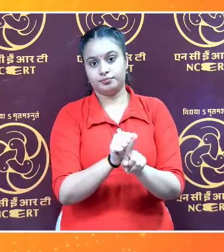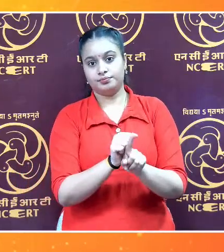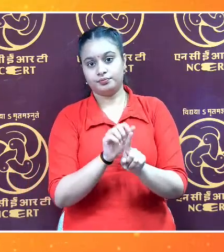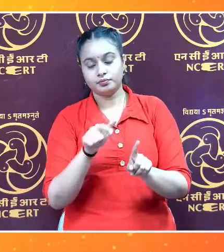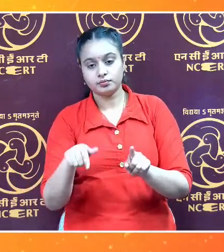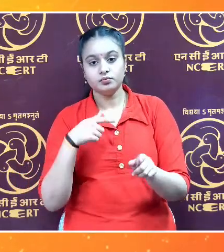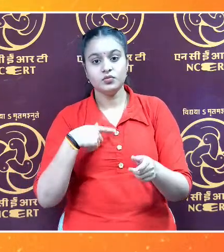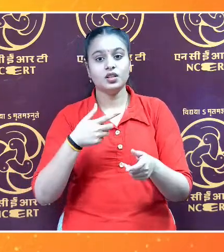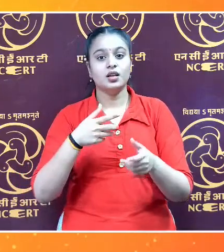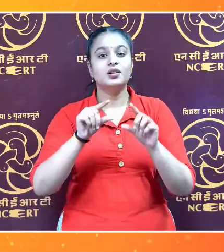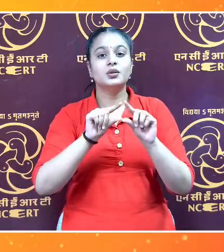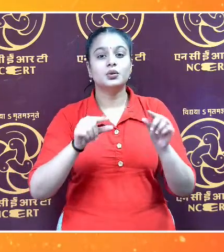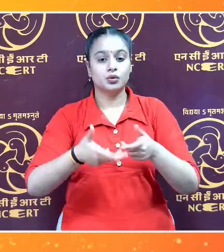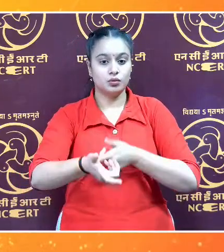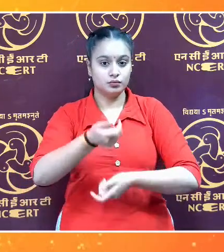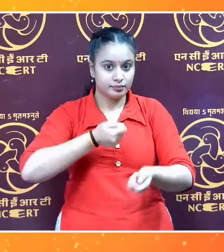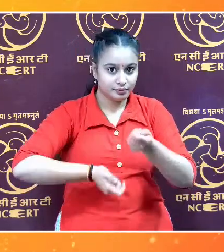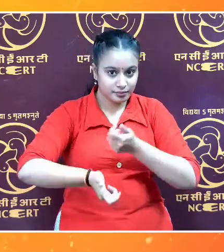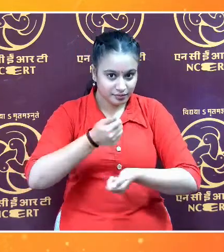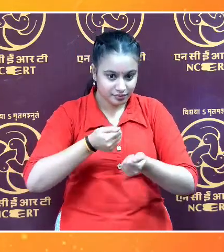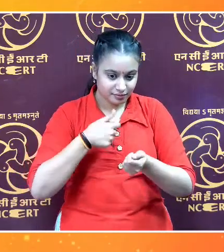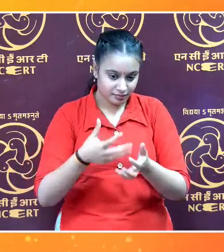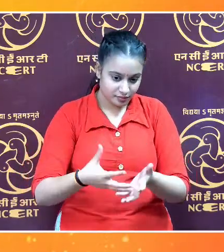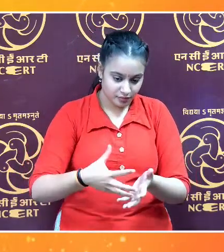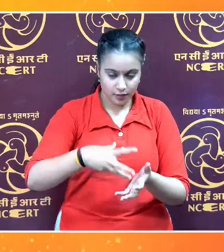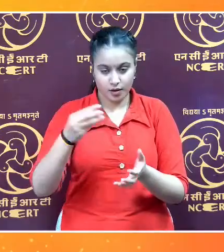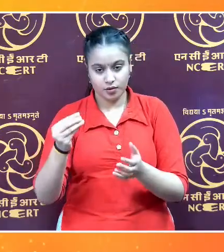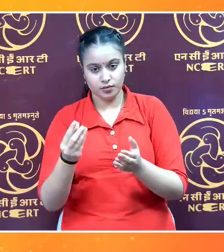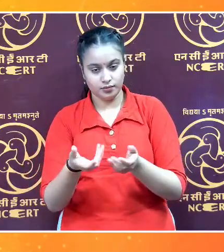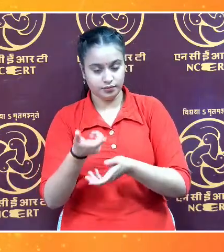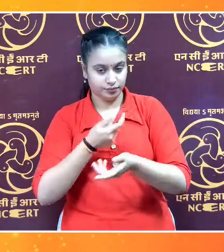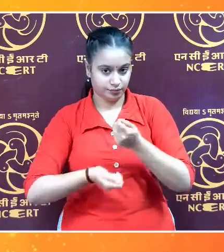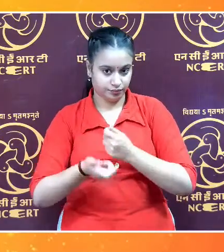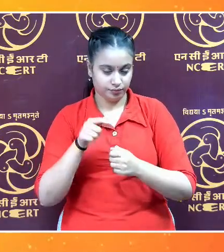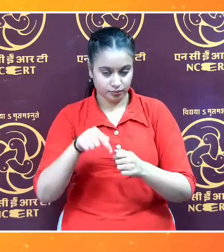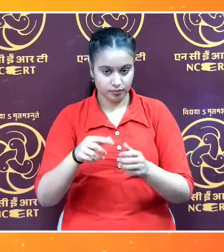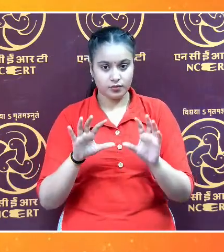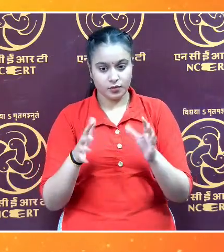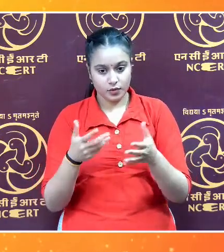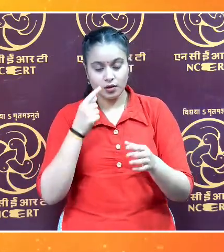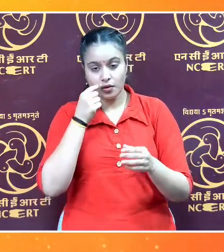used a rope and pulled out Badal from the pit. Yeah. So this is how